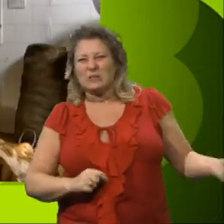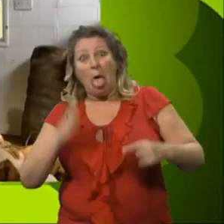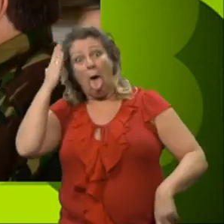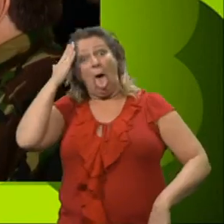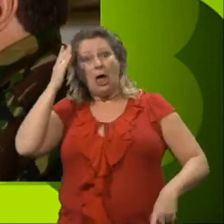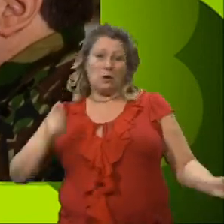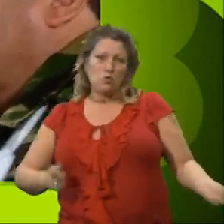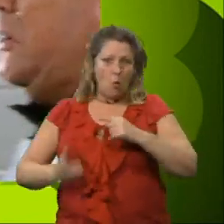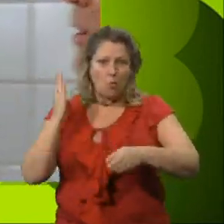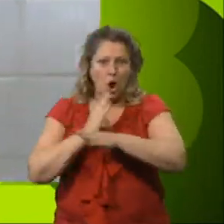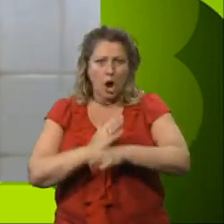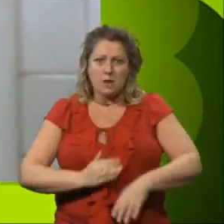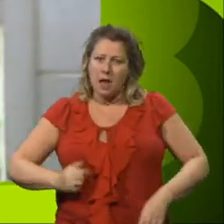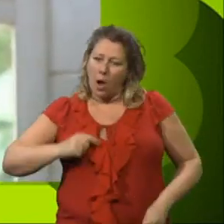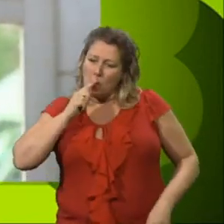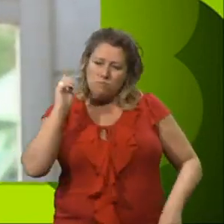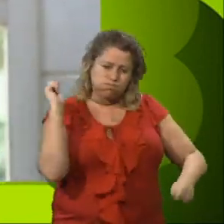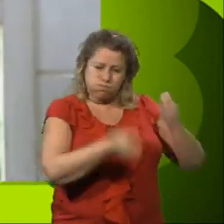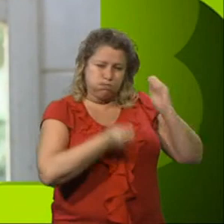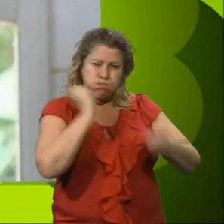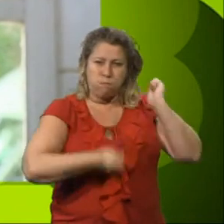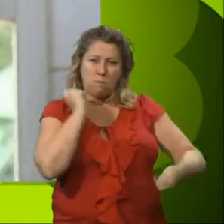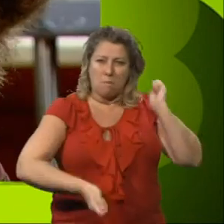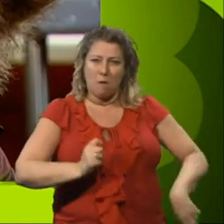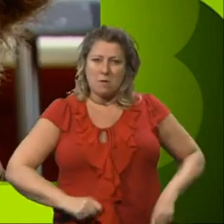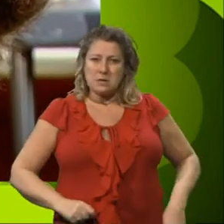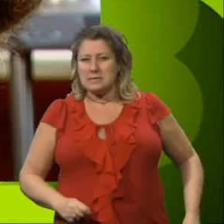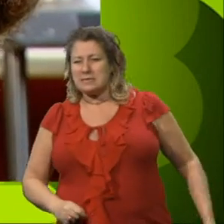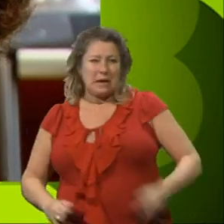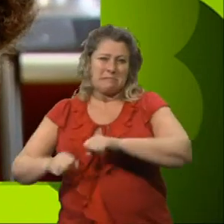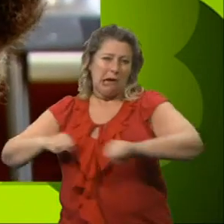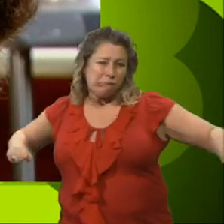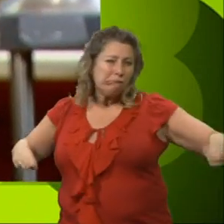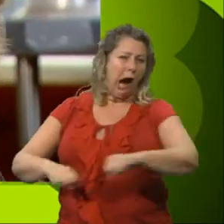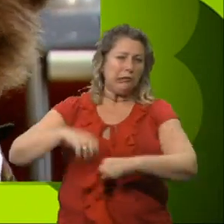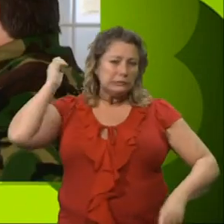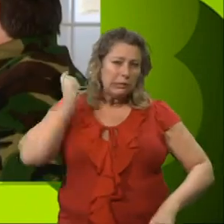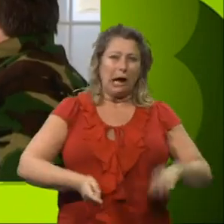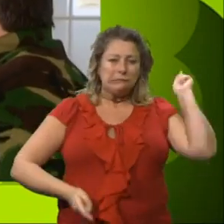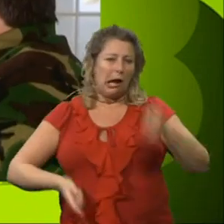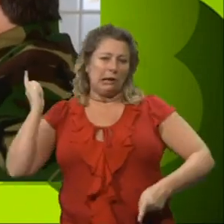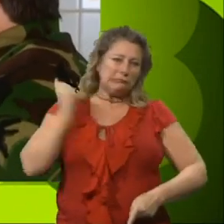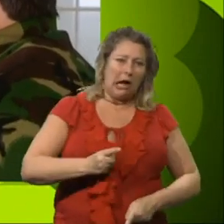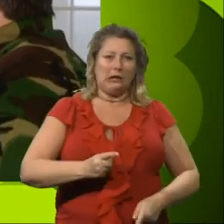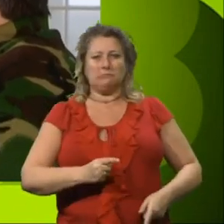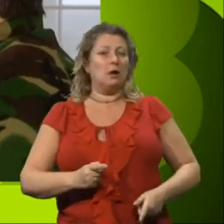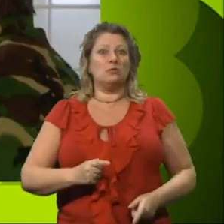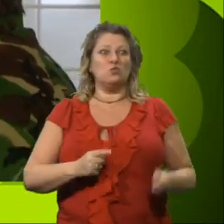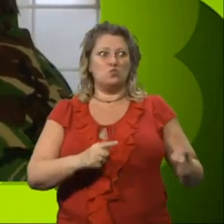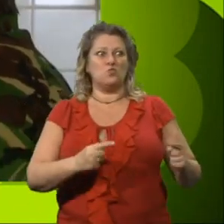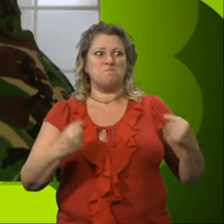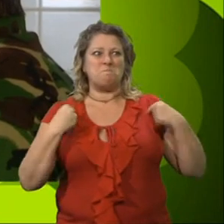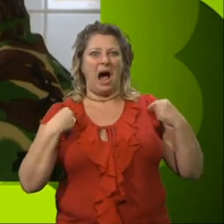work! I'm gonna whip you into shape, stretch until you pop, and come down on you like a ton of bricks! Cause you belong to